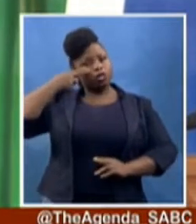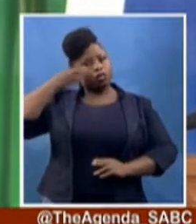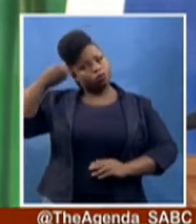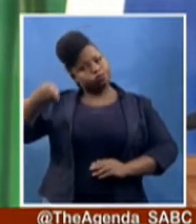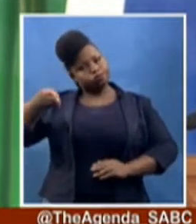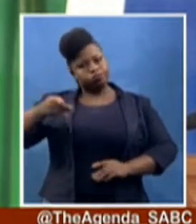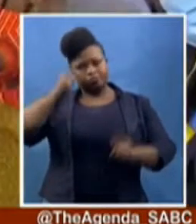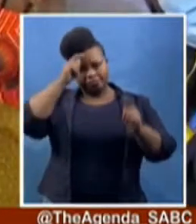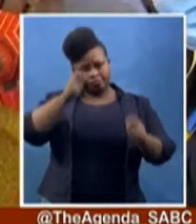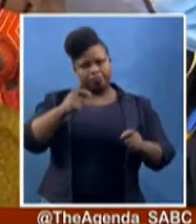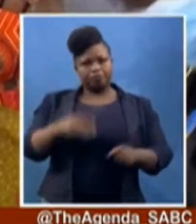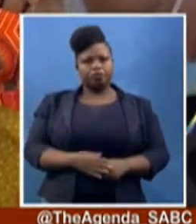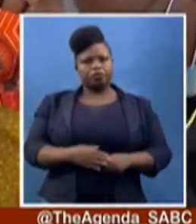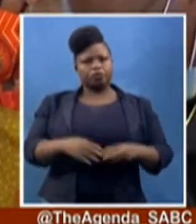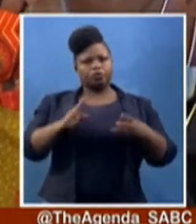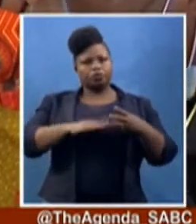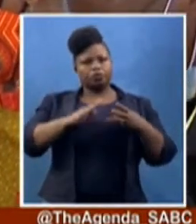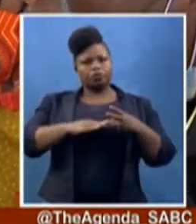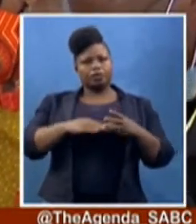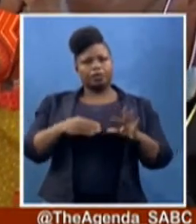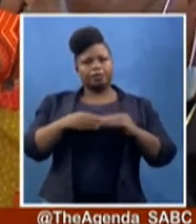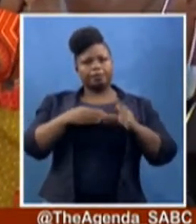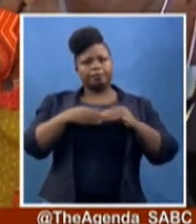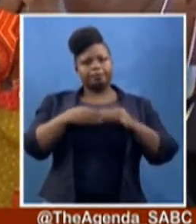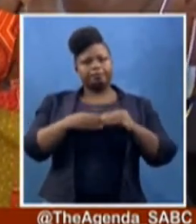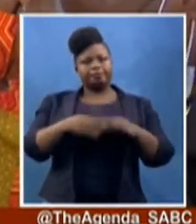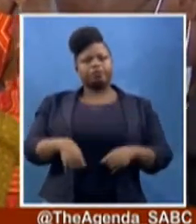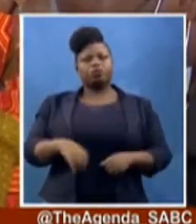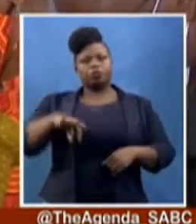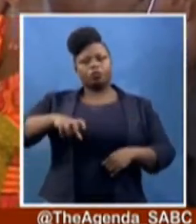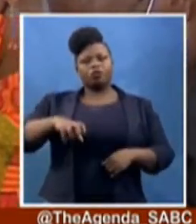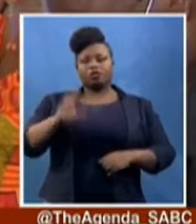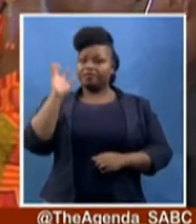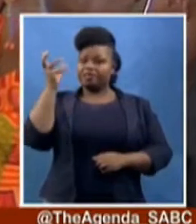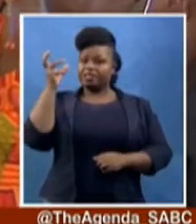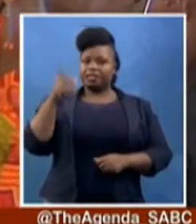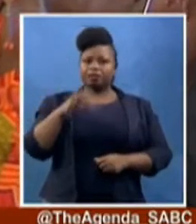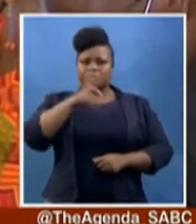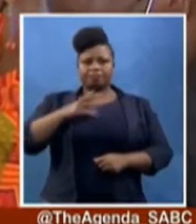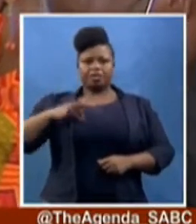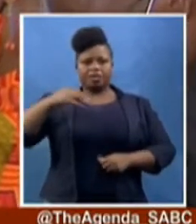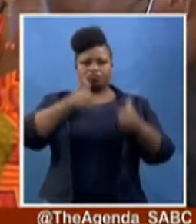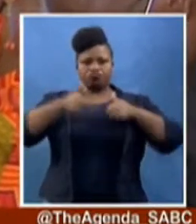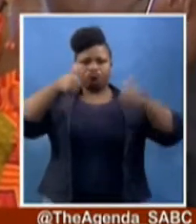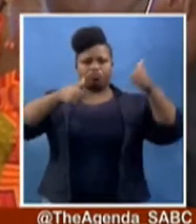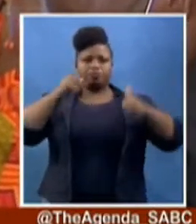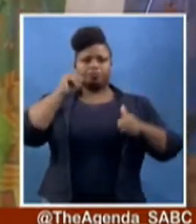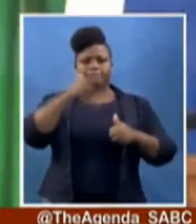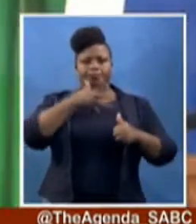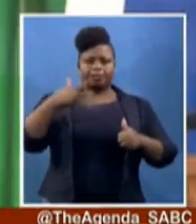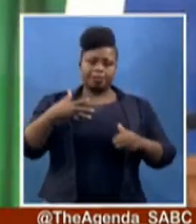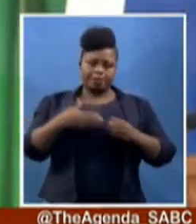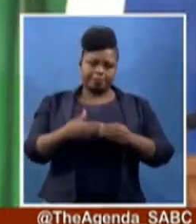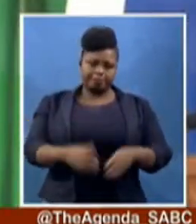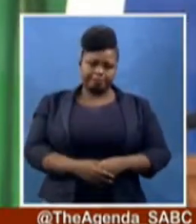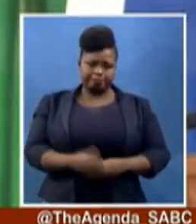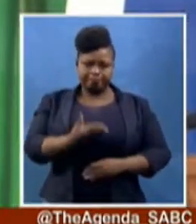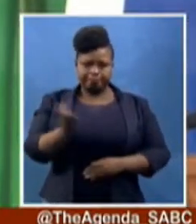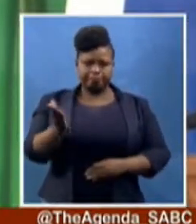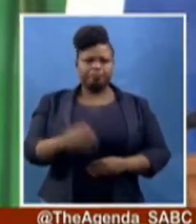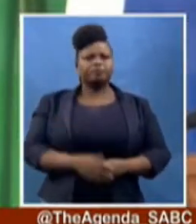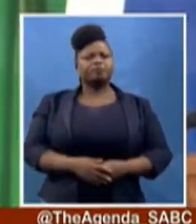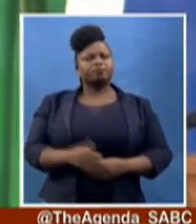of the Free State, mayors, distinguished guests, and ladies and gentlemen. I'm rising on behalf of my colleague and